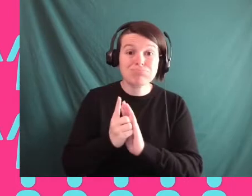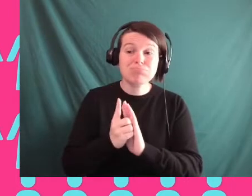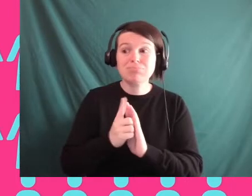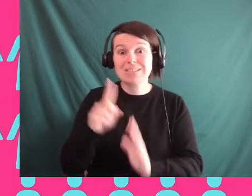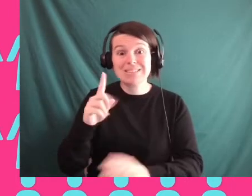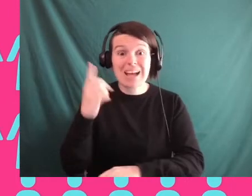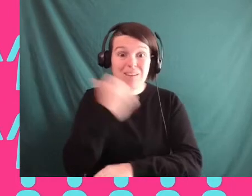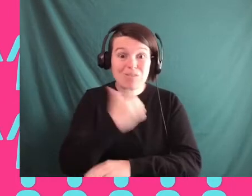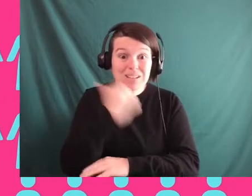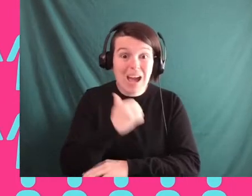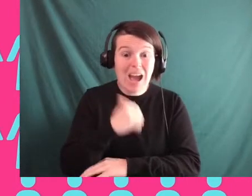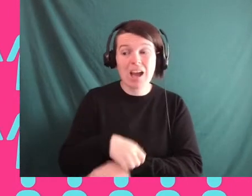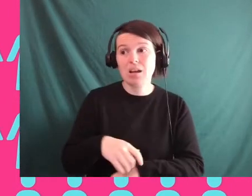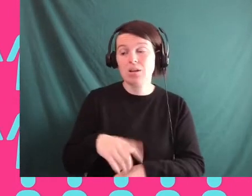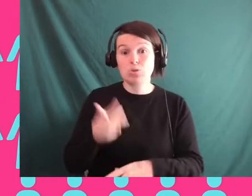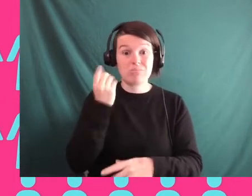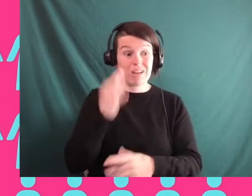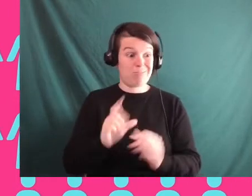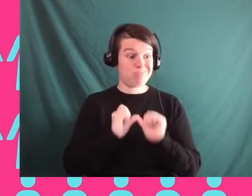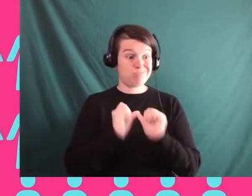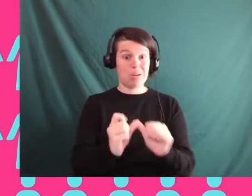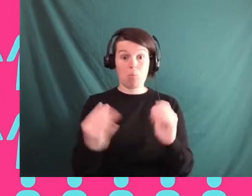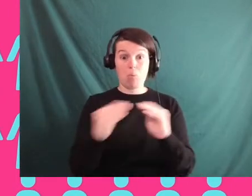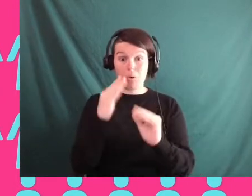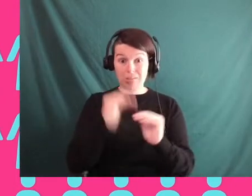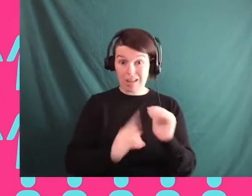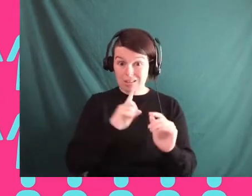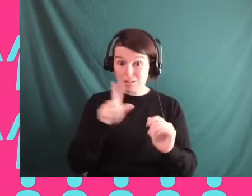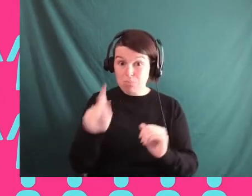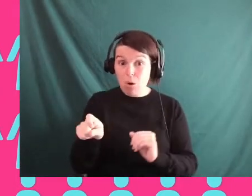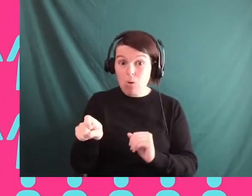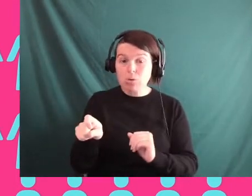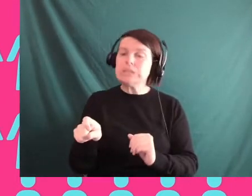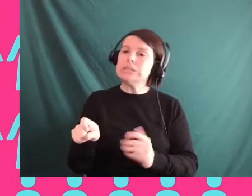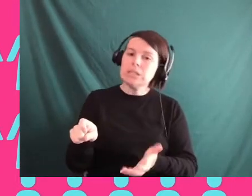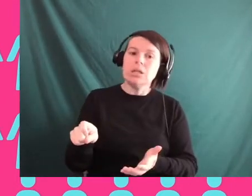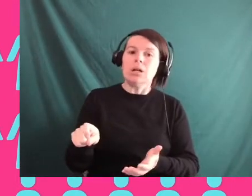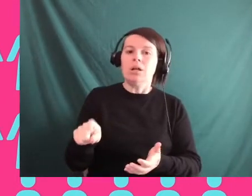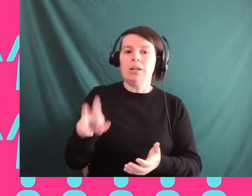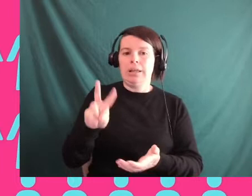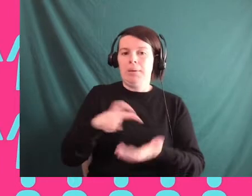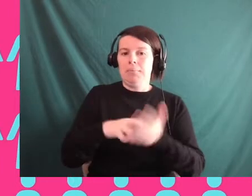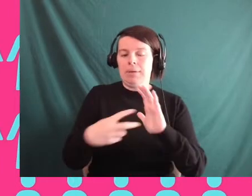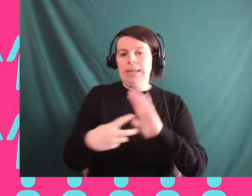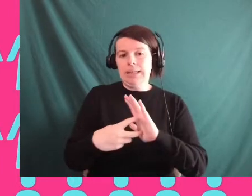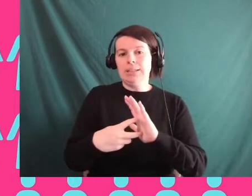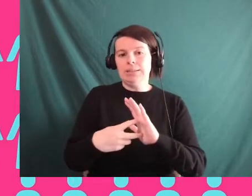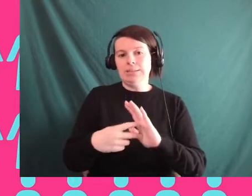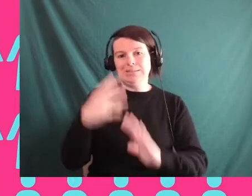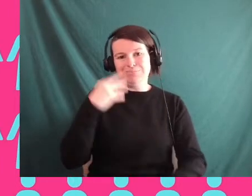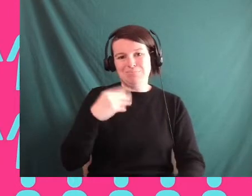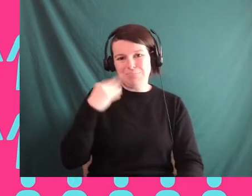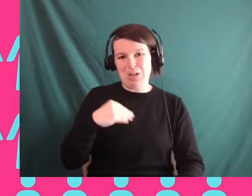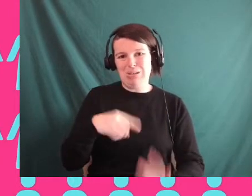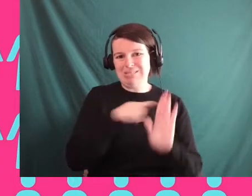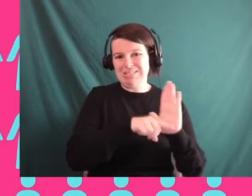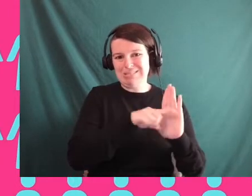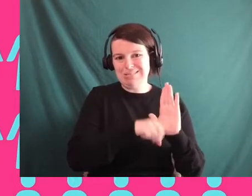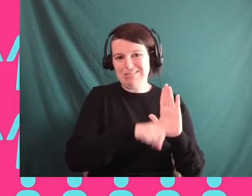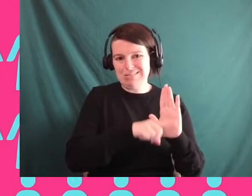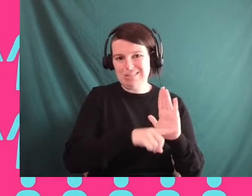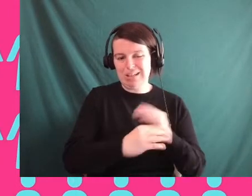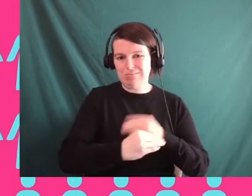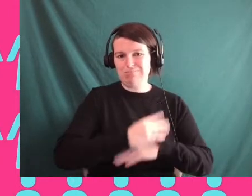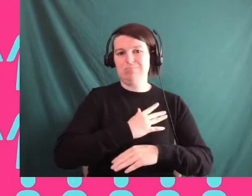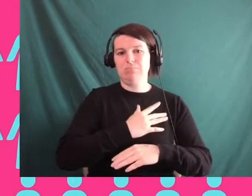you're wearing a binder longer than it's intended to be worn, the likelihood that you're going to experience some of these negative effects